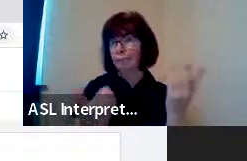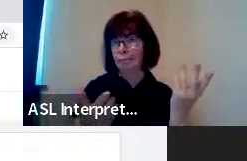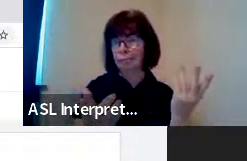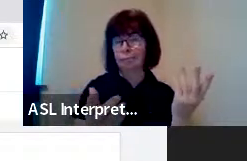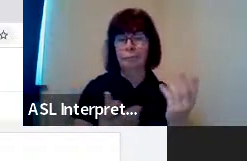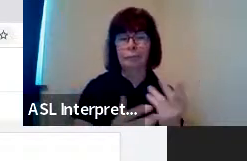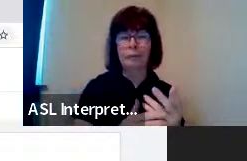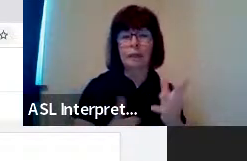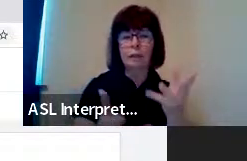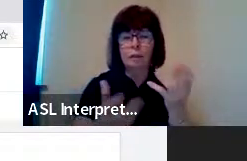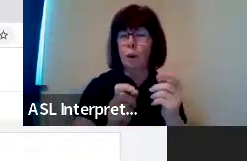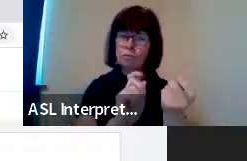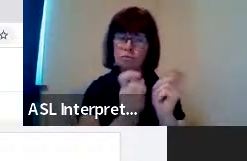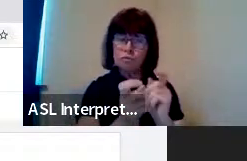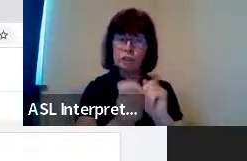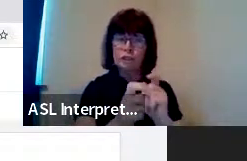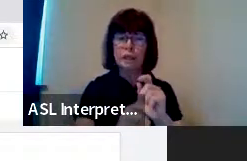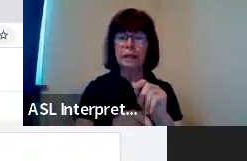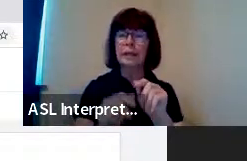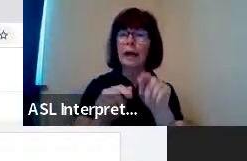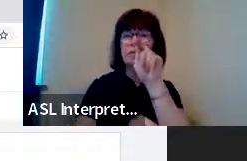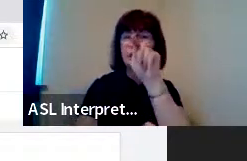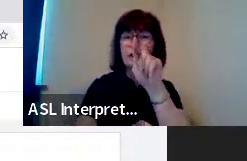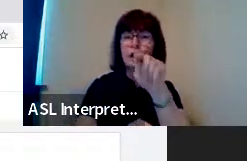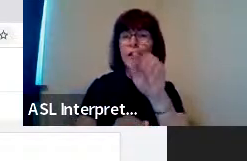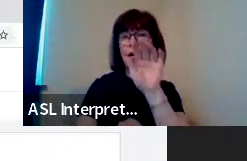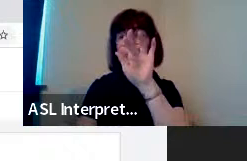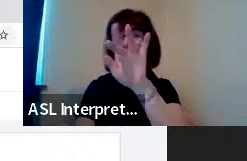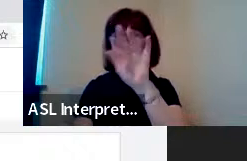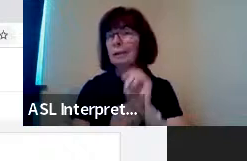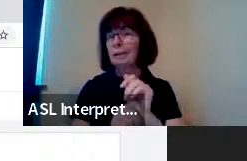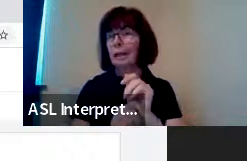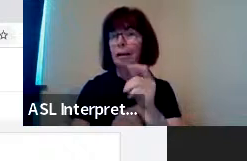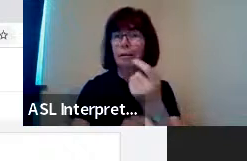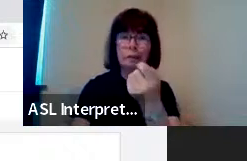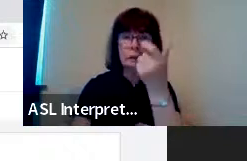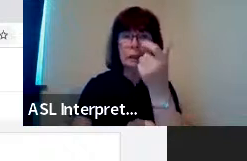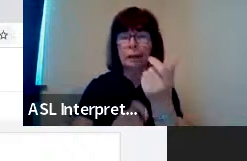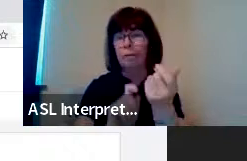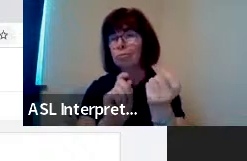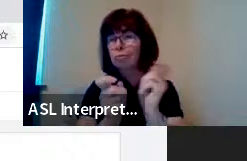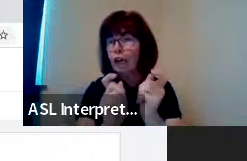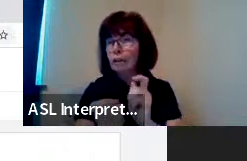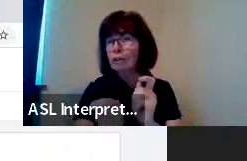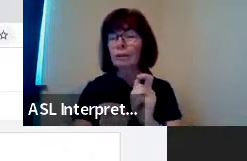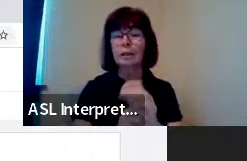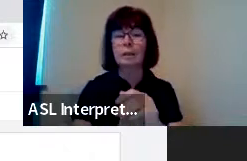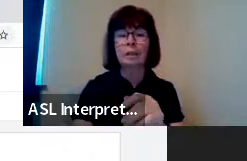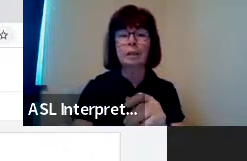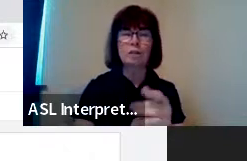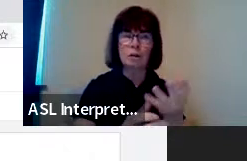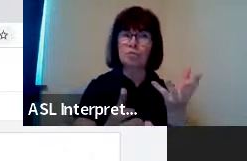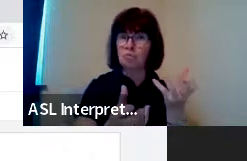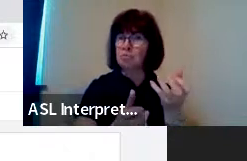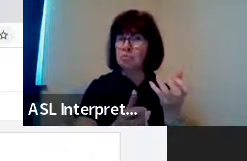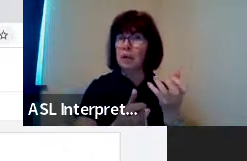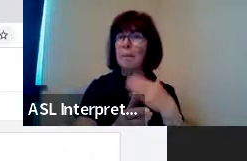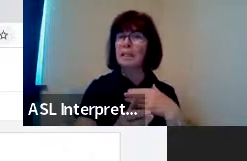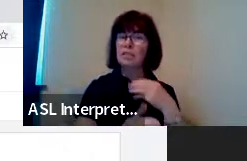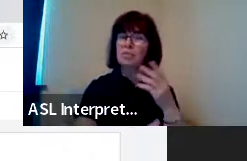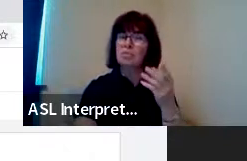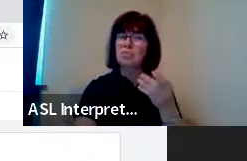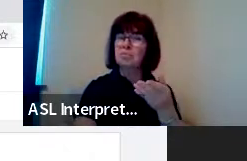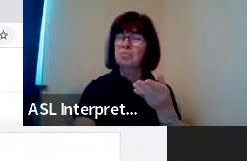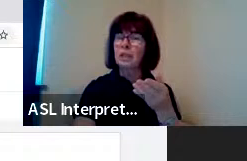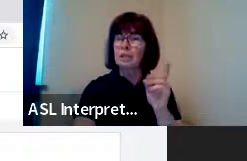And if you want to edit it, you can click the three dots and edit or delete. So invite you to do that.